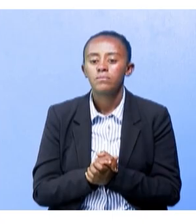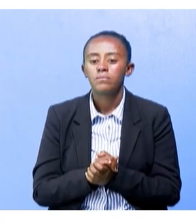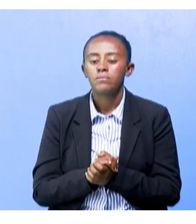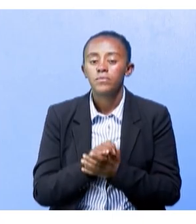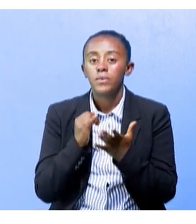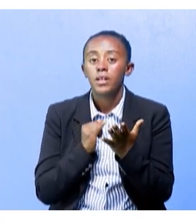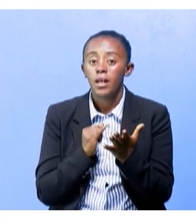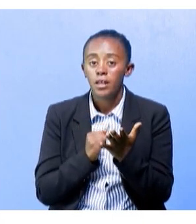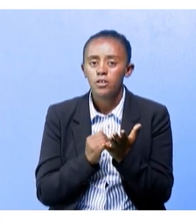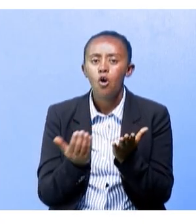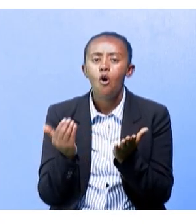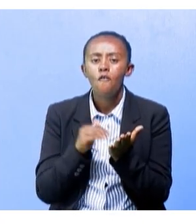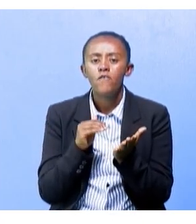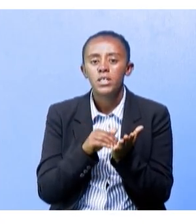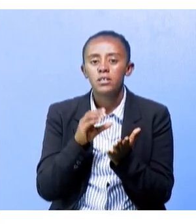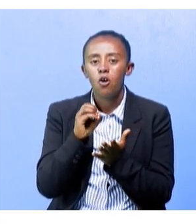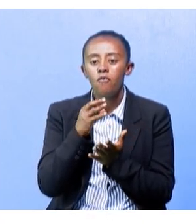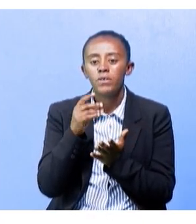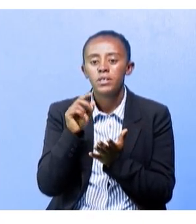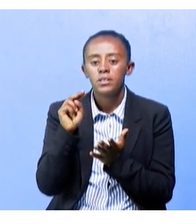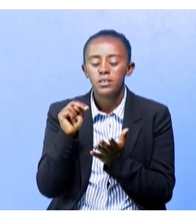It often